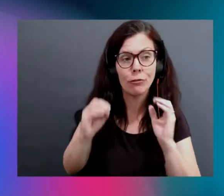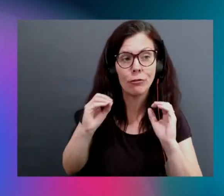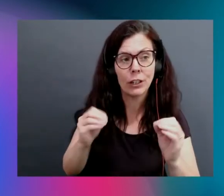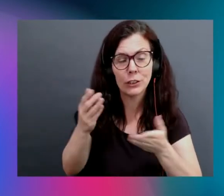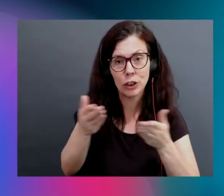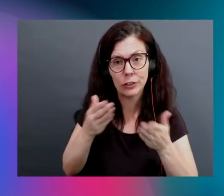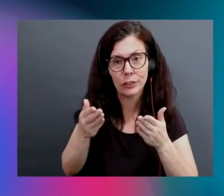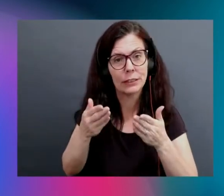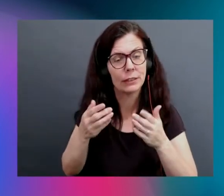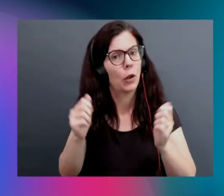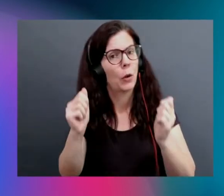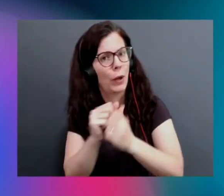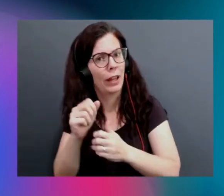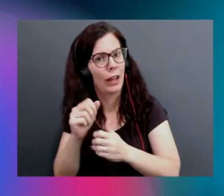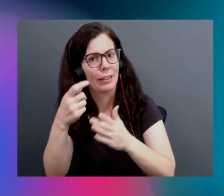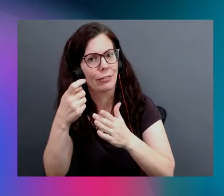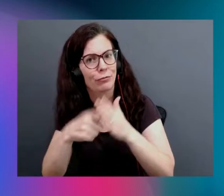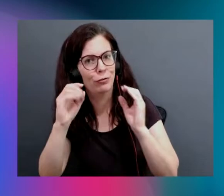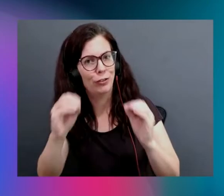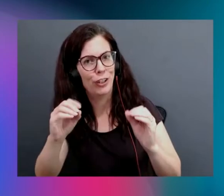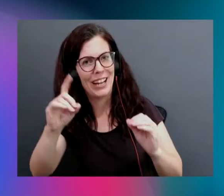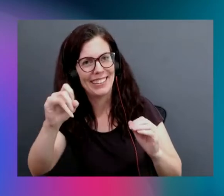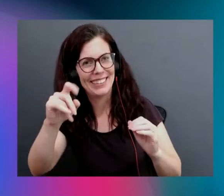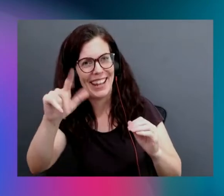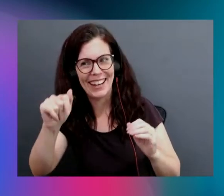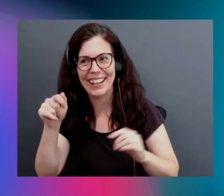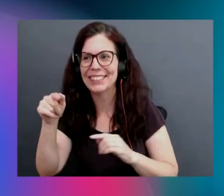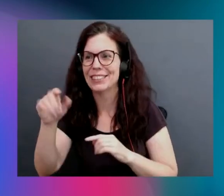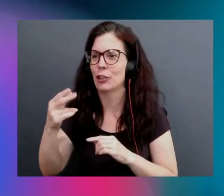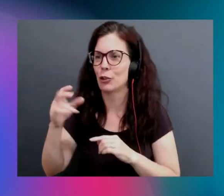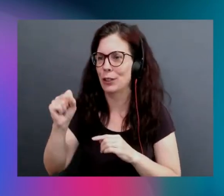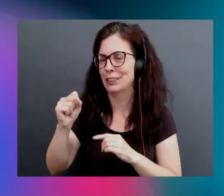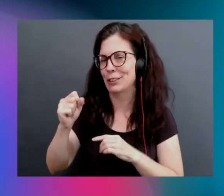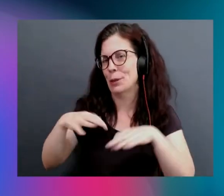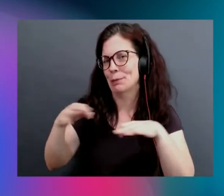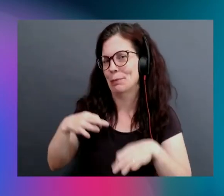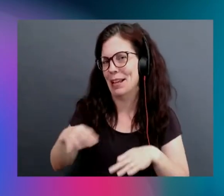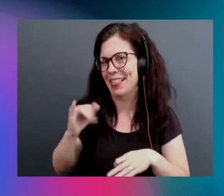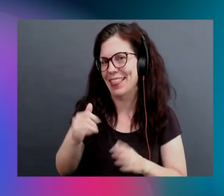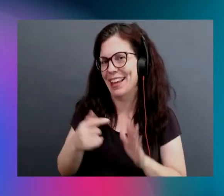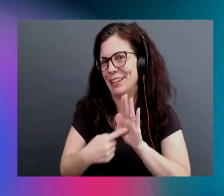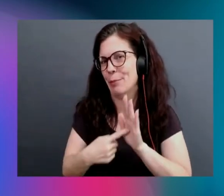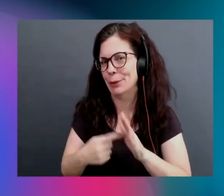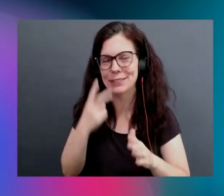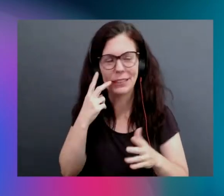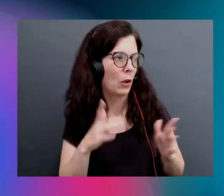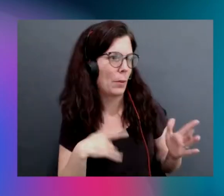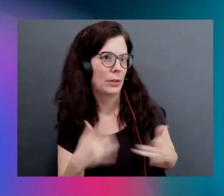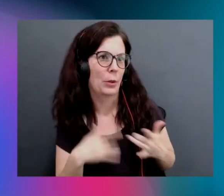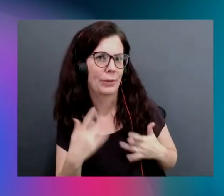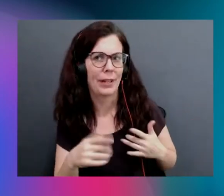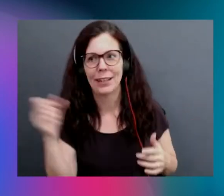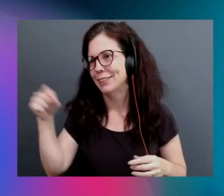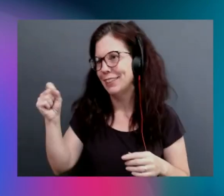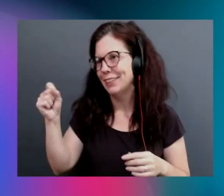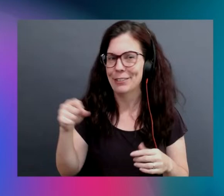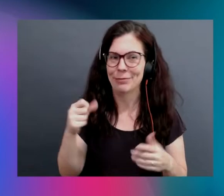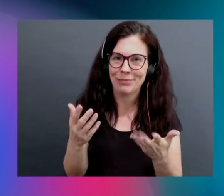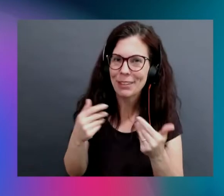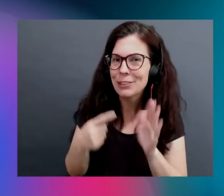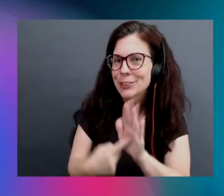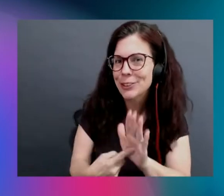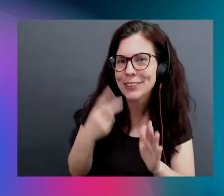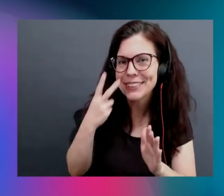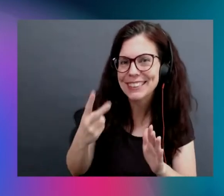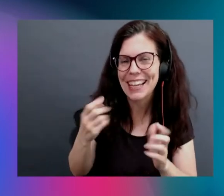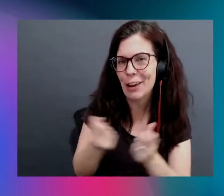And Chris is going to walk us through one of those demos just to looked like- exemplify. Super excited. Yep. Yeah, for sure. freebie show. Yeah, so Everything is